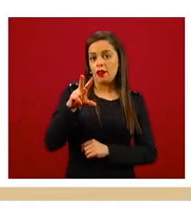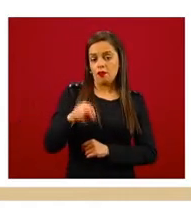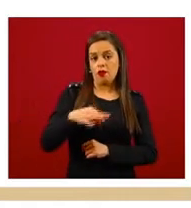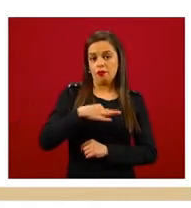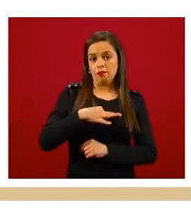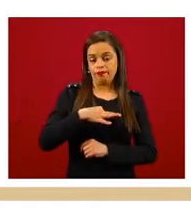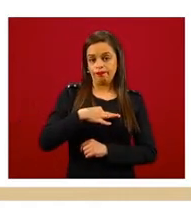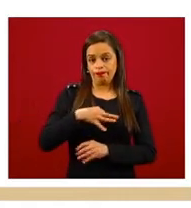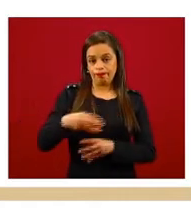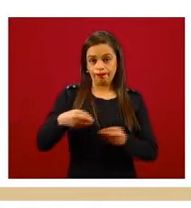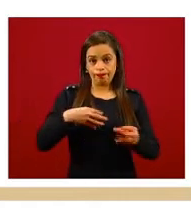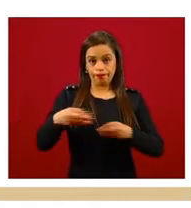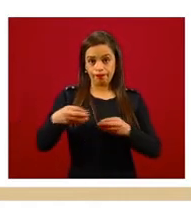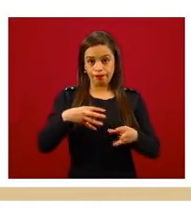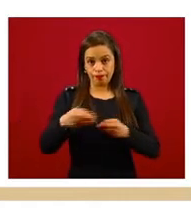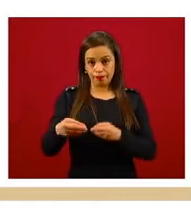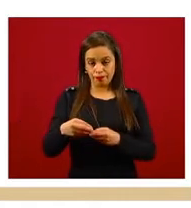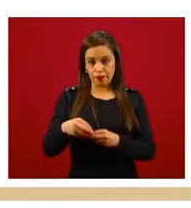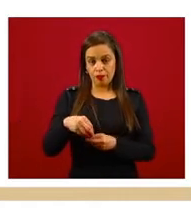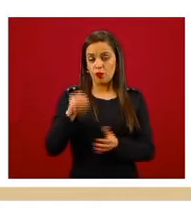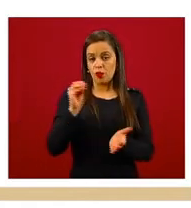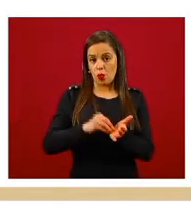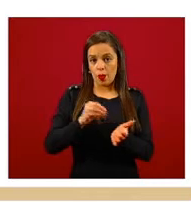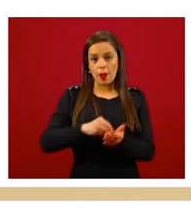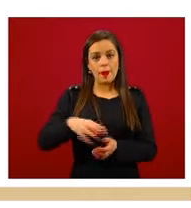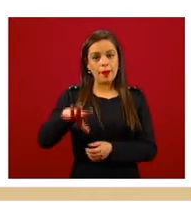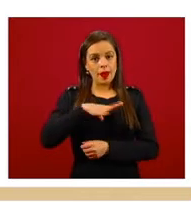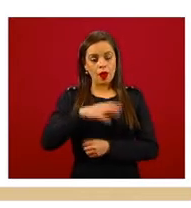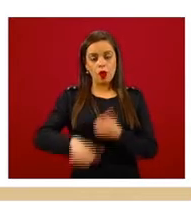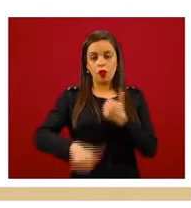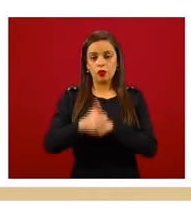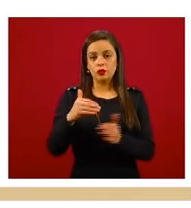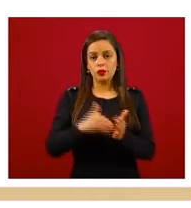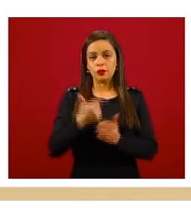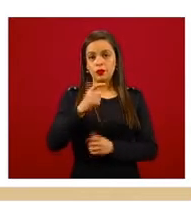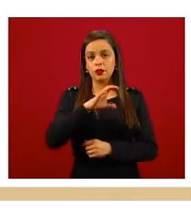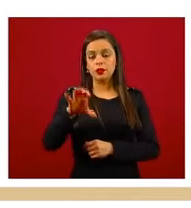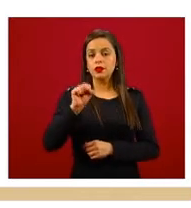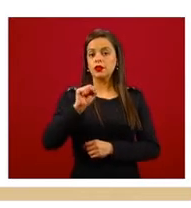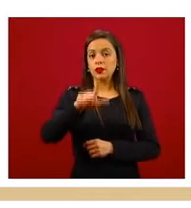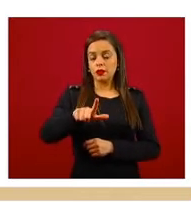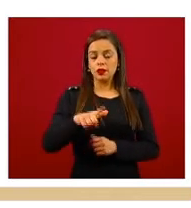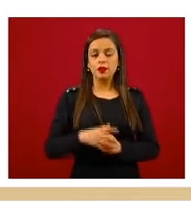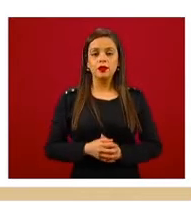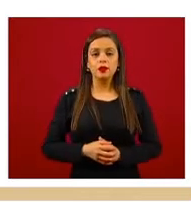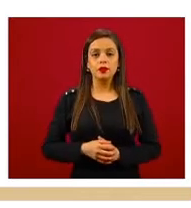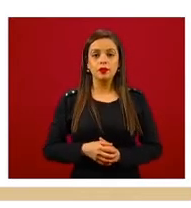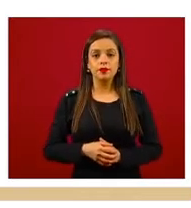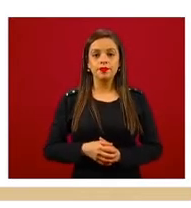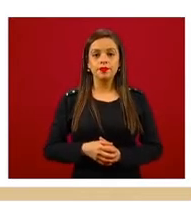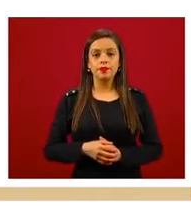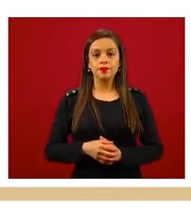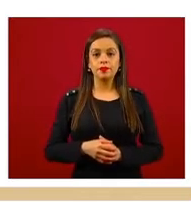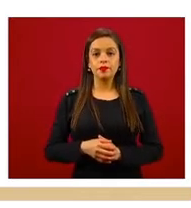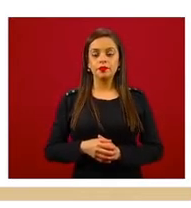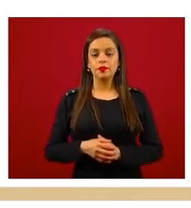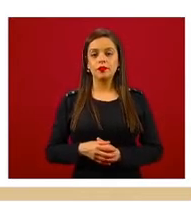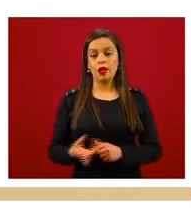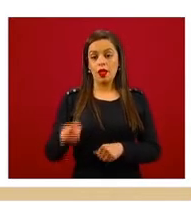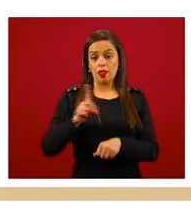of active cases, the most recent pandemic in Mexico that's still active. That's